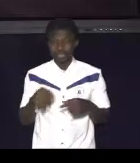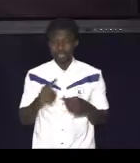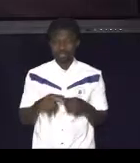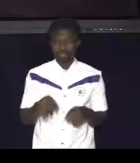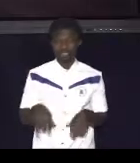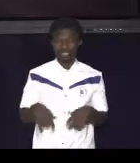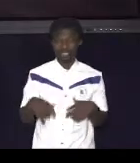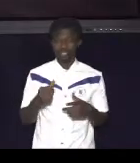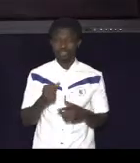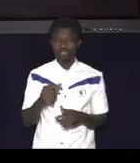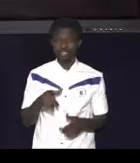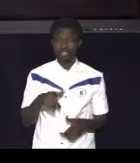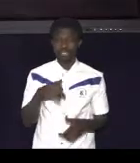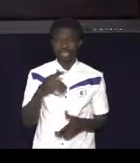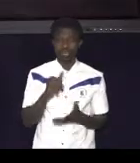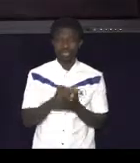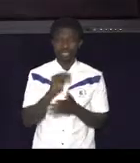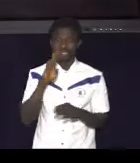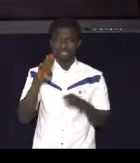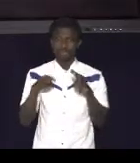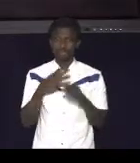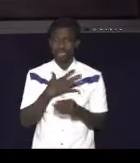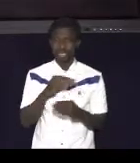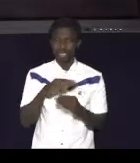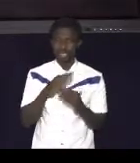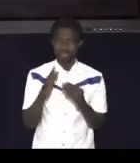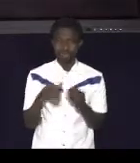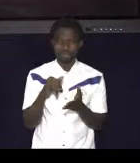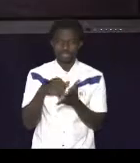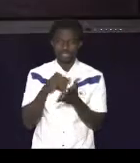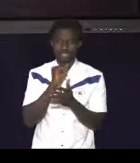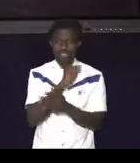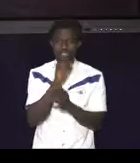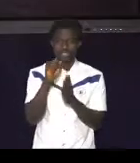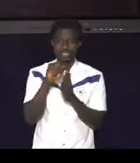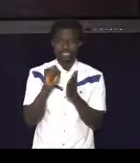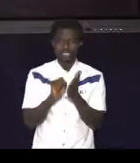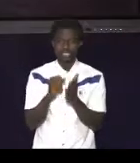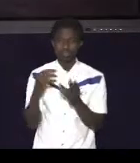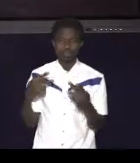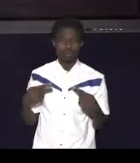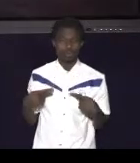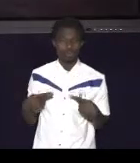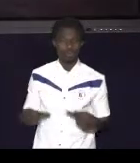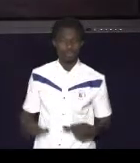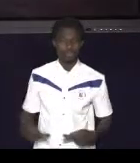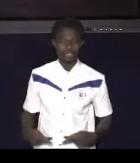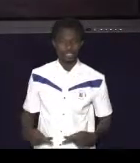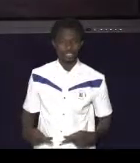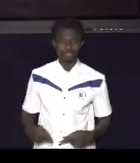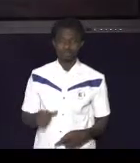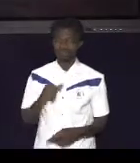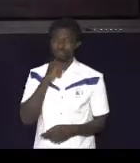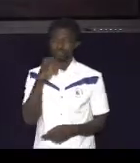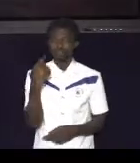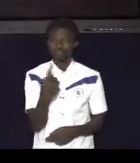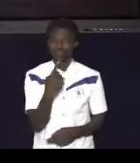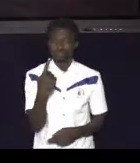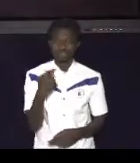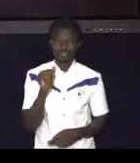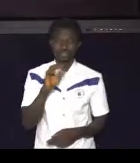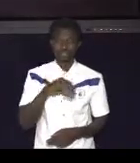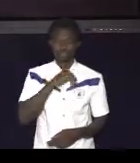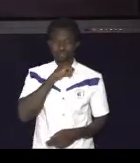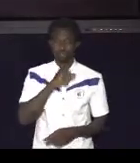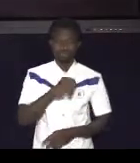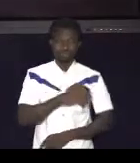that is balanced and complete. It is a state of physical, that's why I'm saying it's not only about your